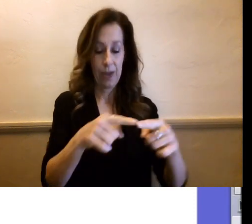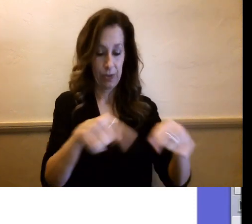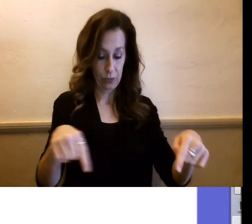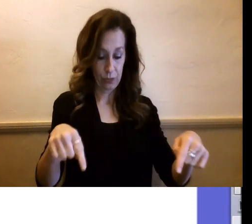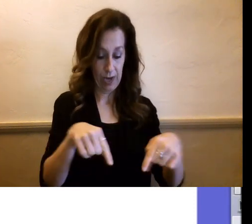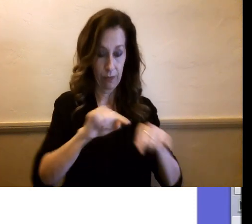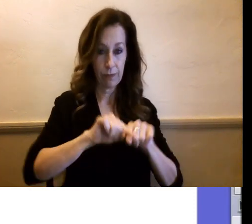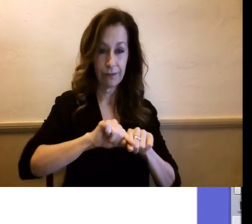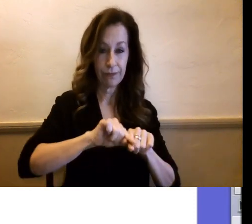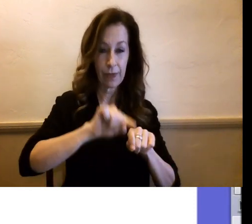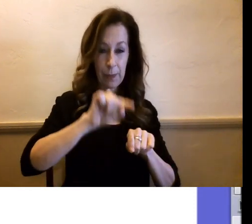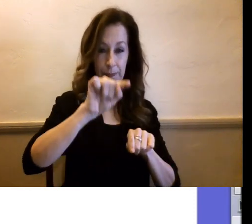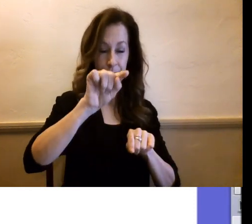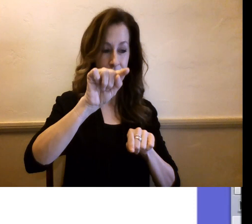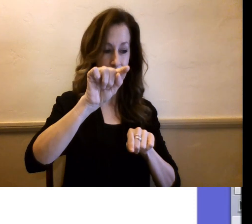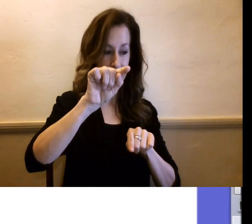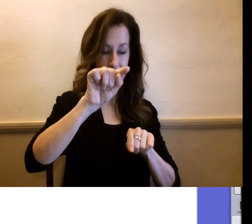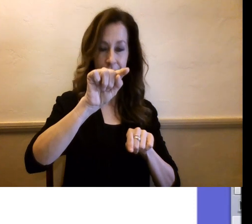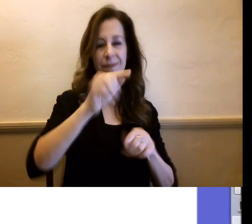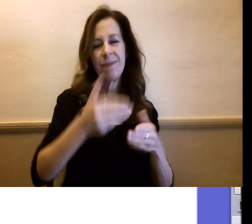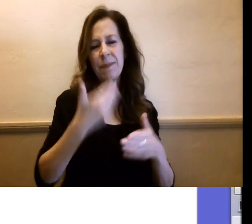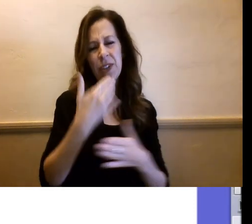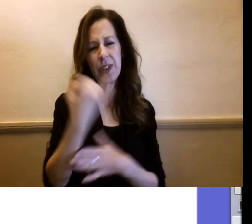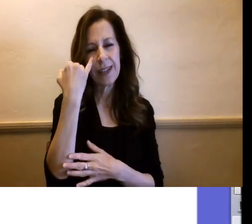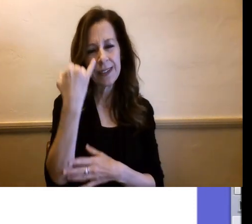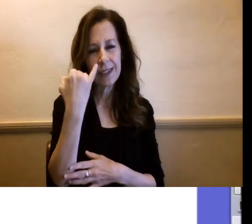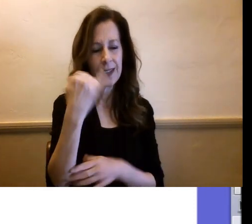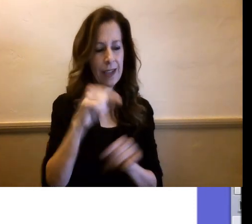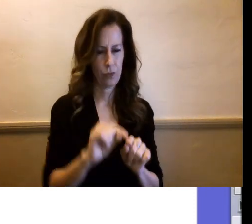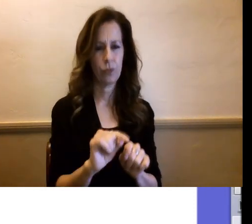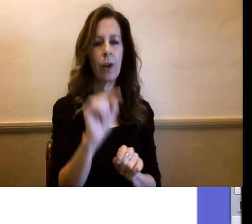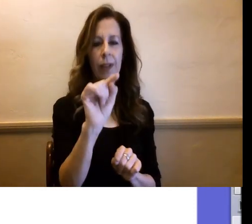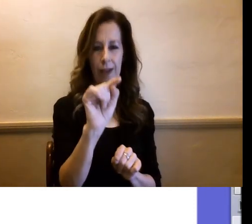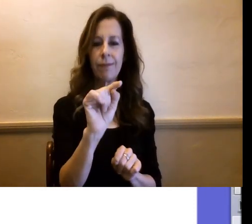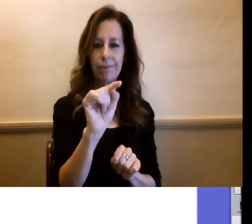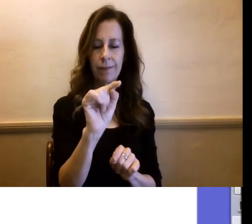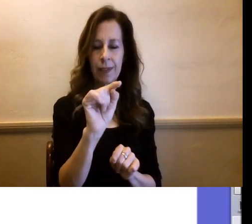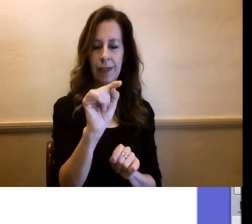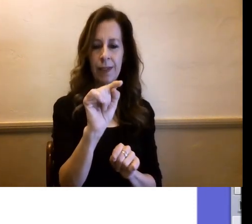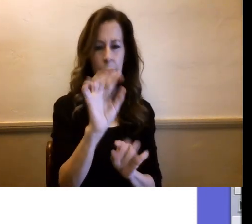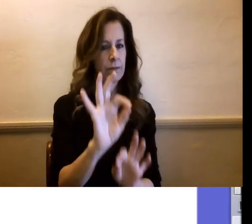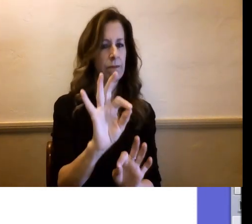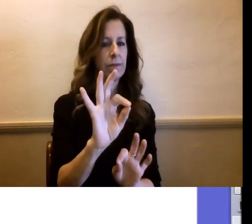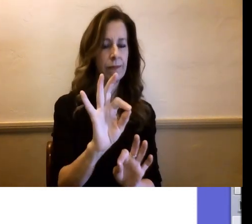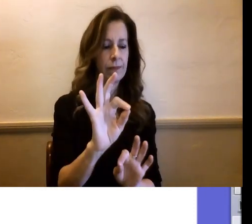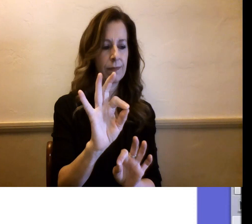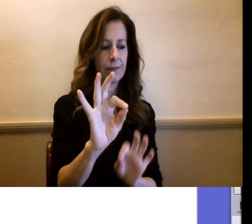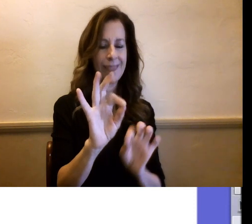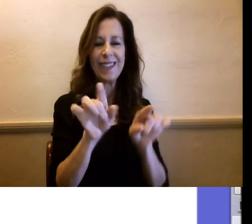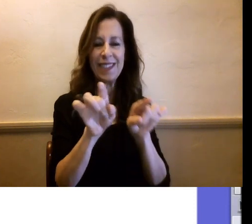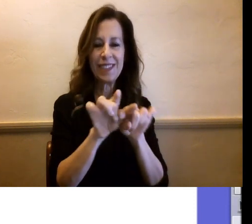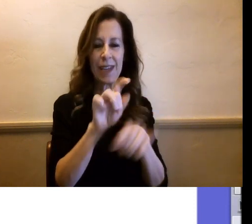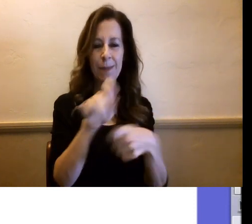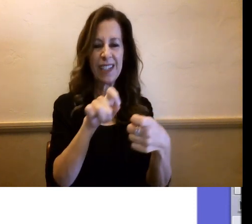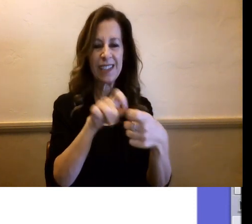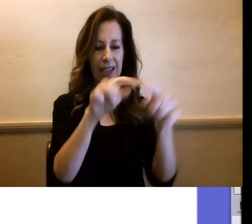go up from the one that I drew. It might be a good idea to draw a line so that you know so it lines up perfectly. Then